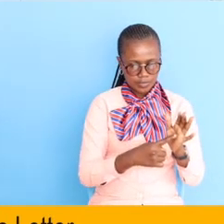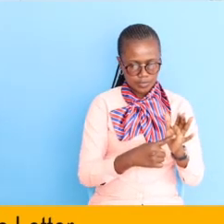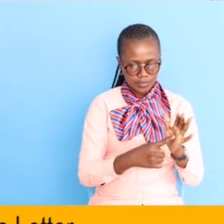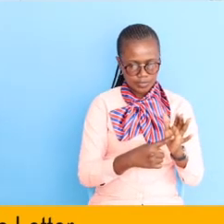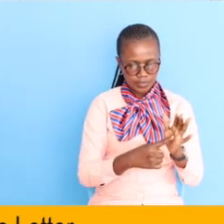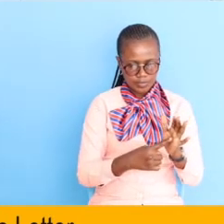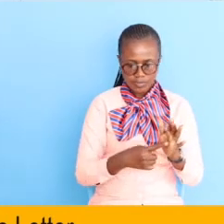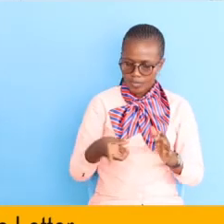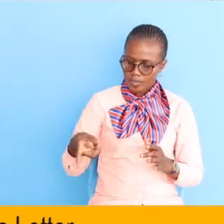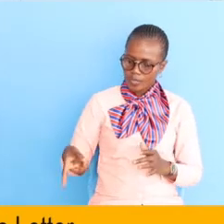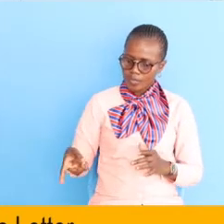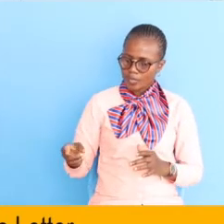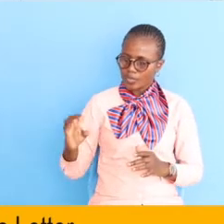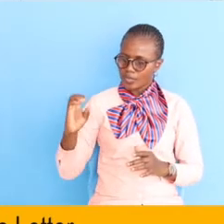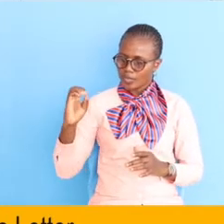PO Box